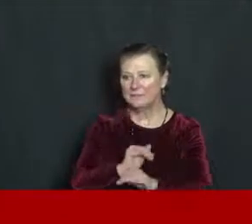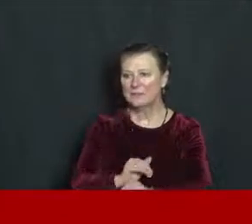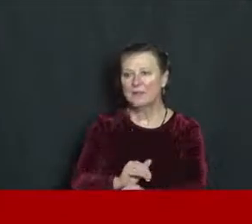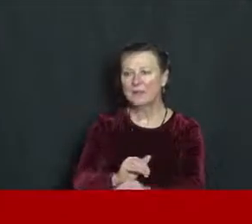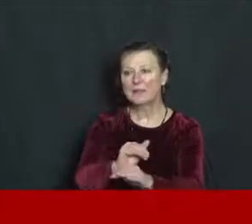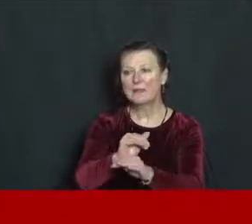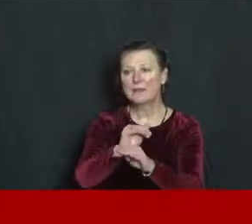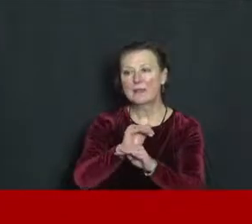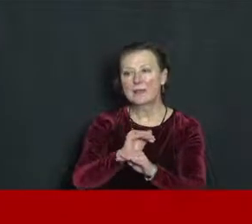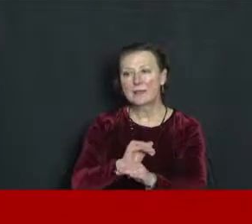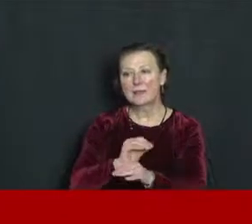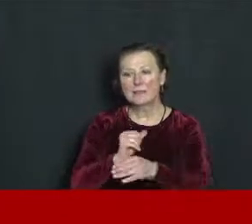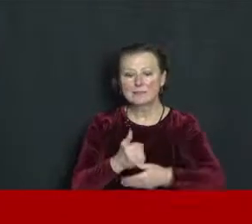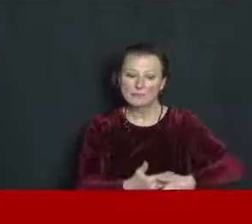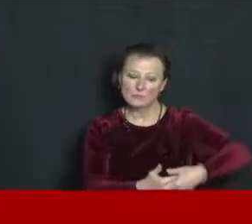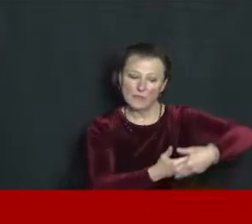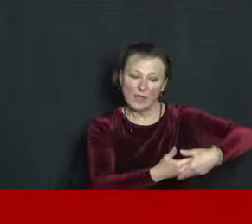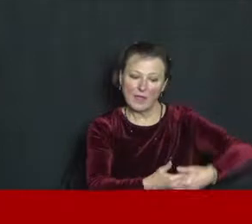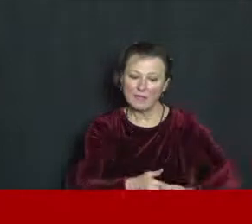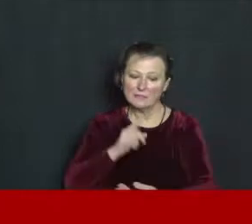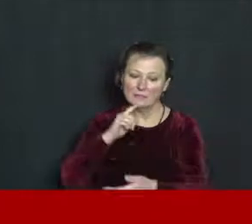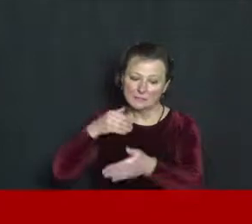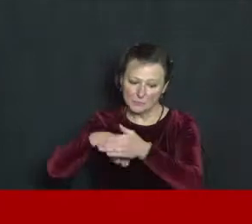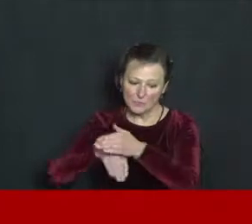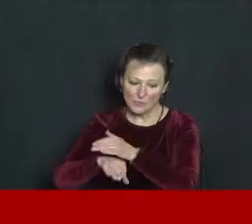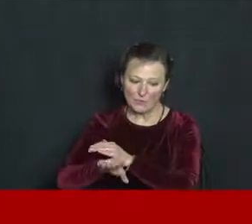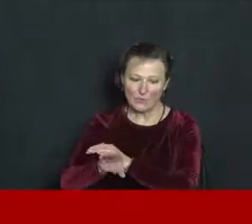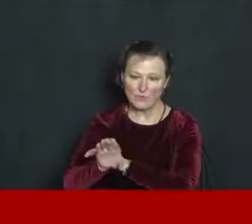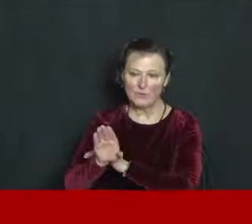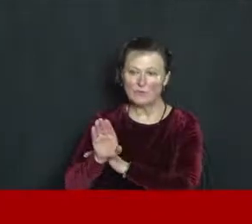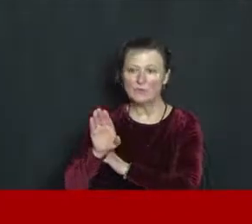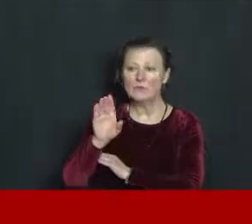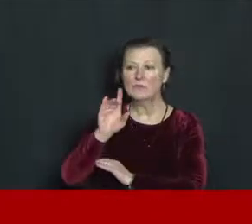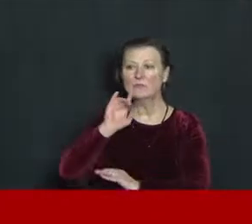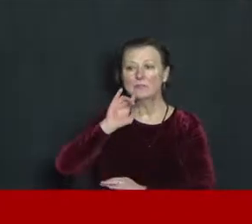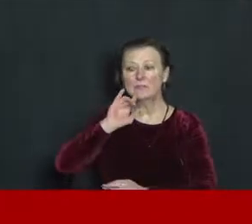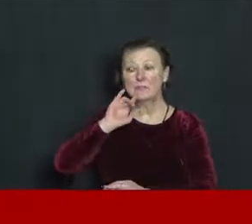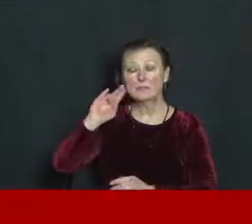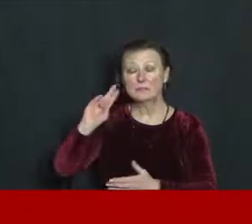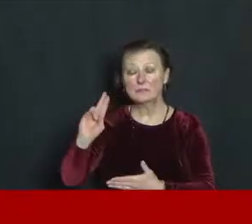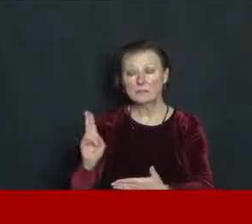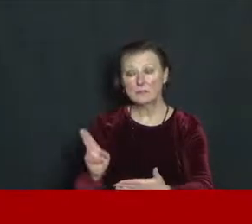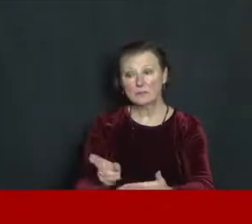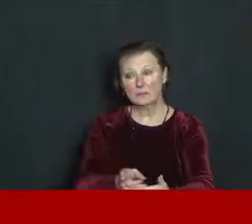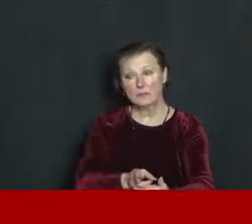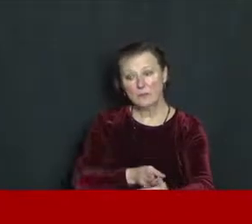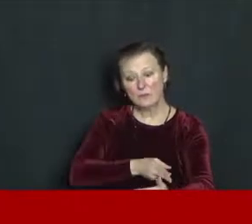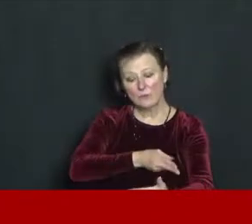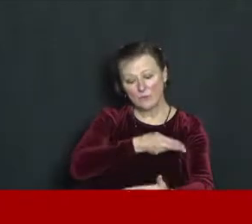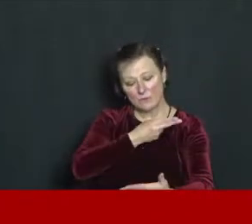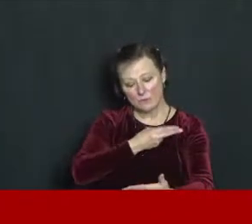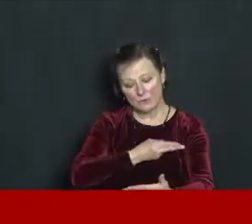Each night a child is born, is a